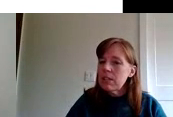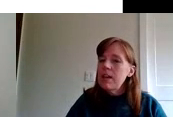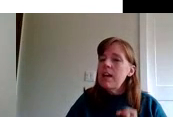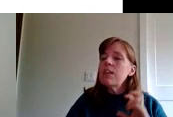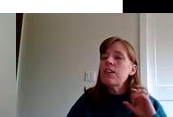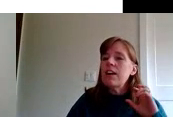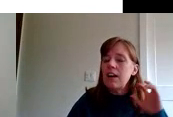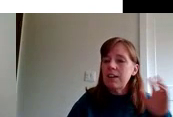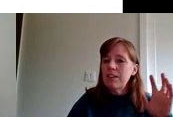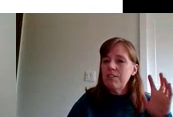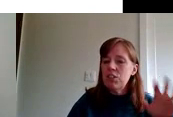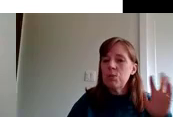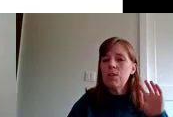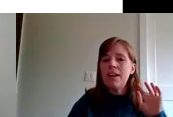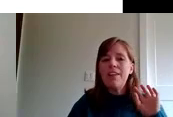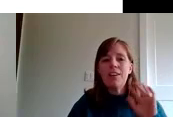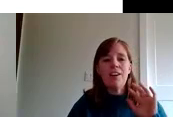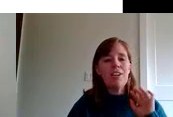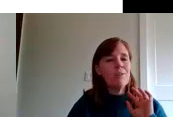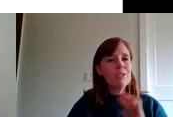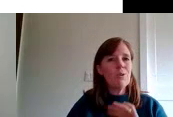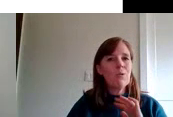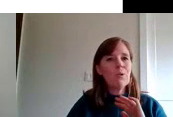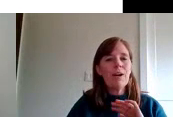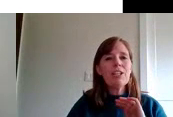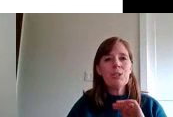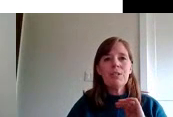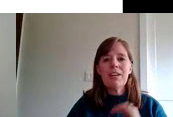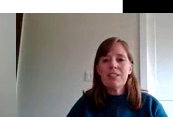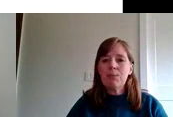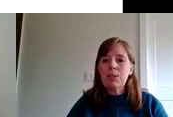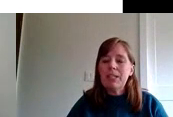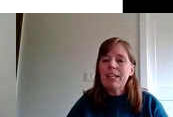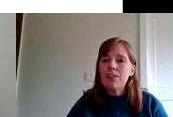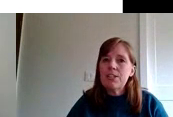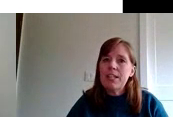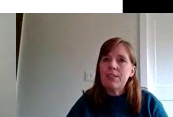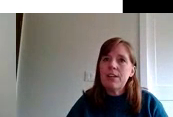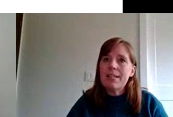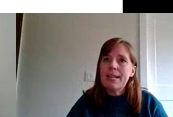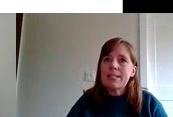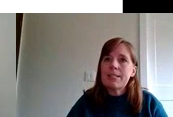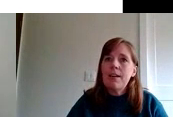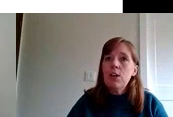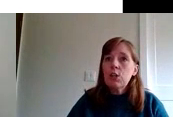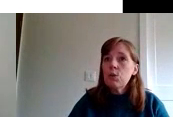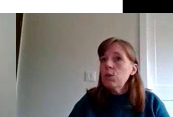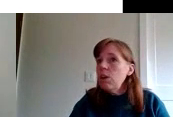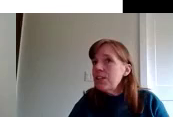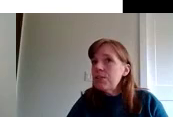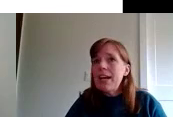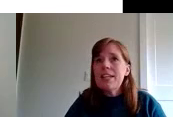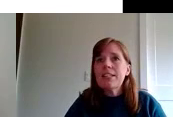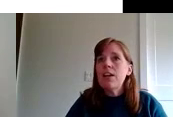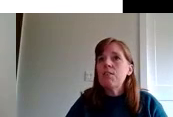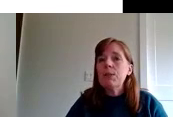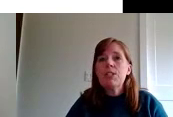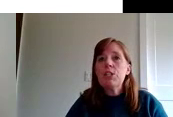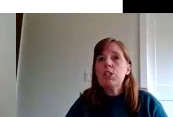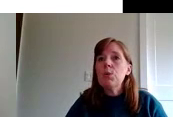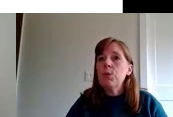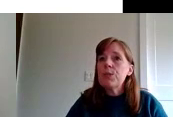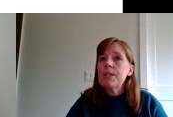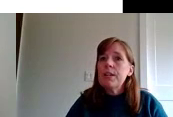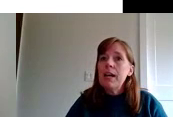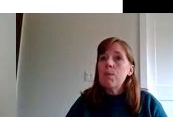quite the visual and the audio don't quite do enough to really understand the context. Google also has a lot